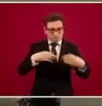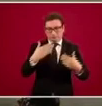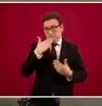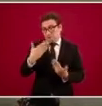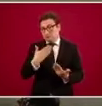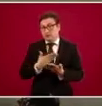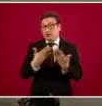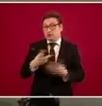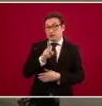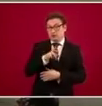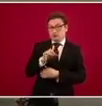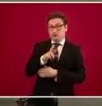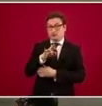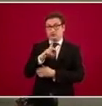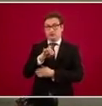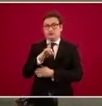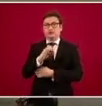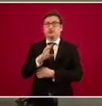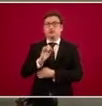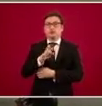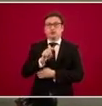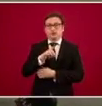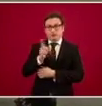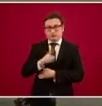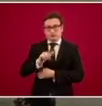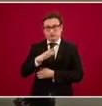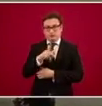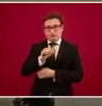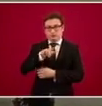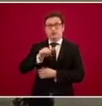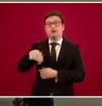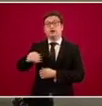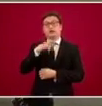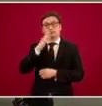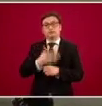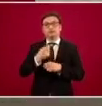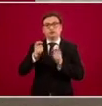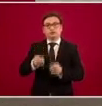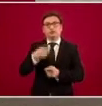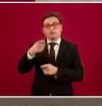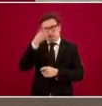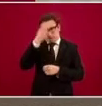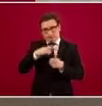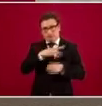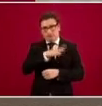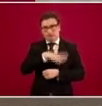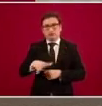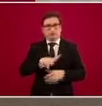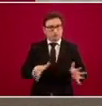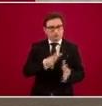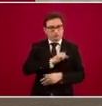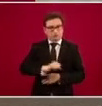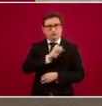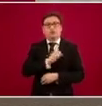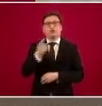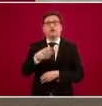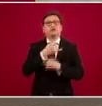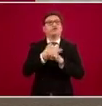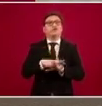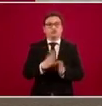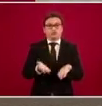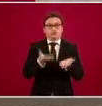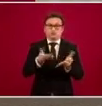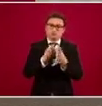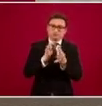you very much, Dr. Alamia. Dr. Cortez Alcalá, now you have the floor. Can you share with us what you